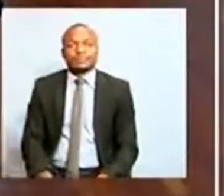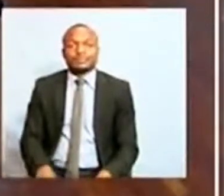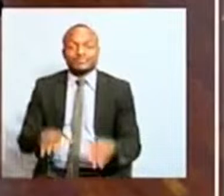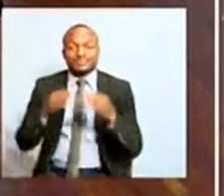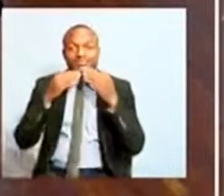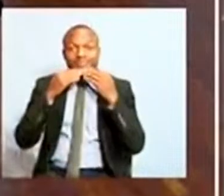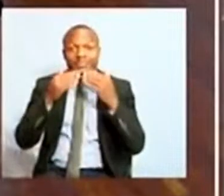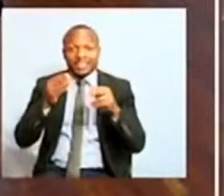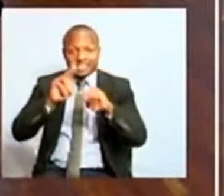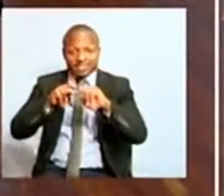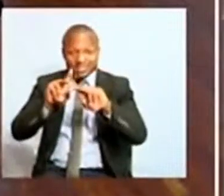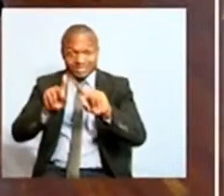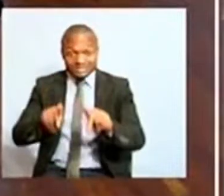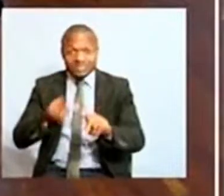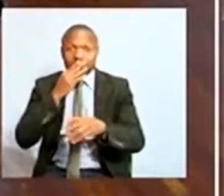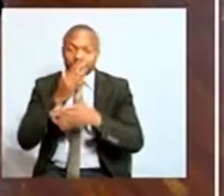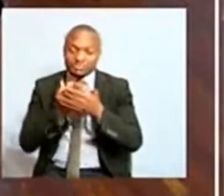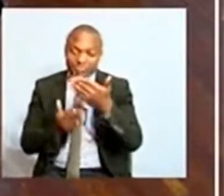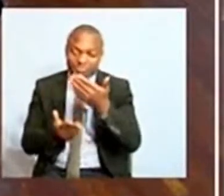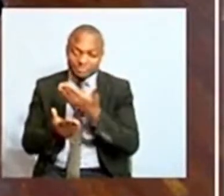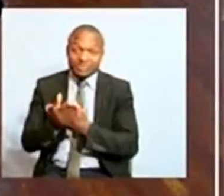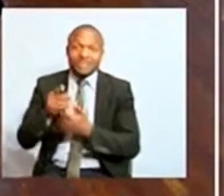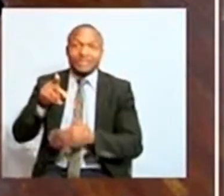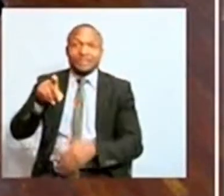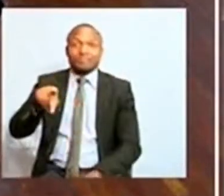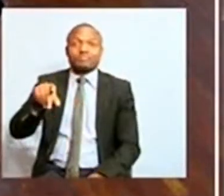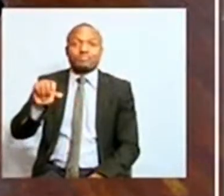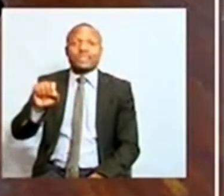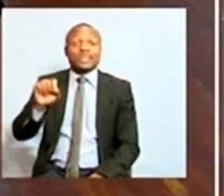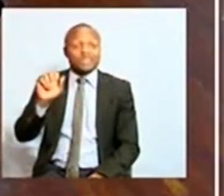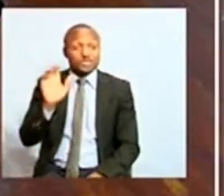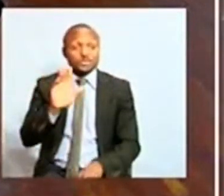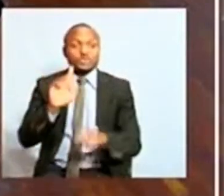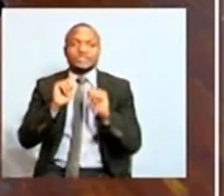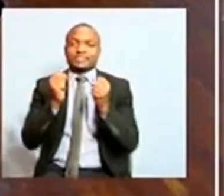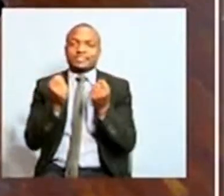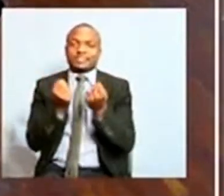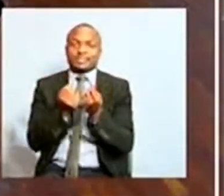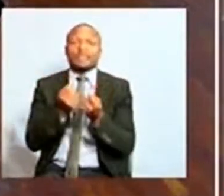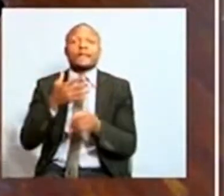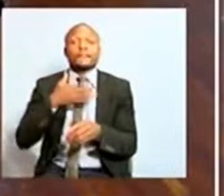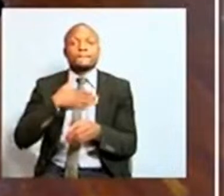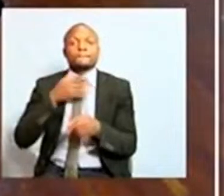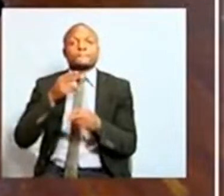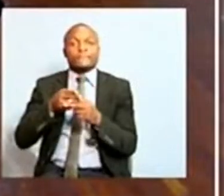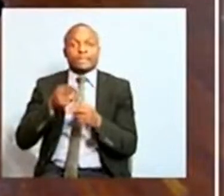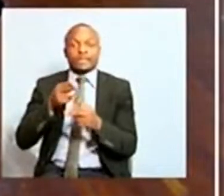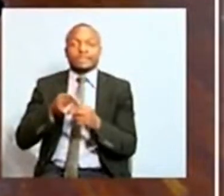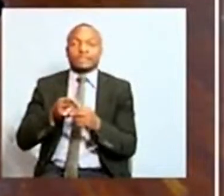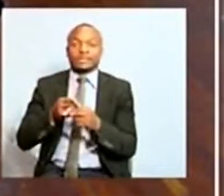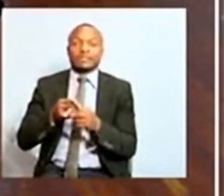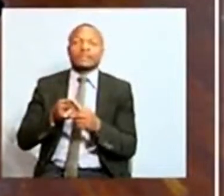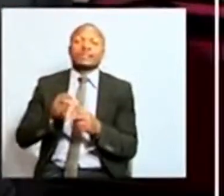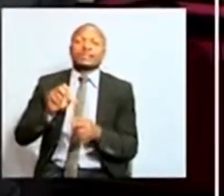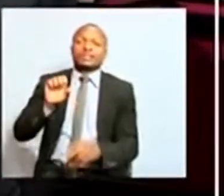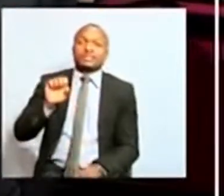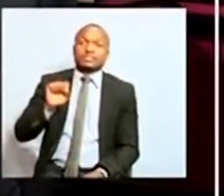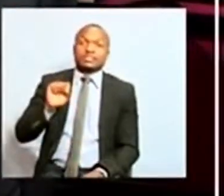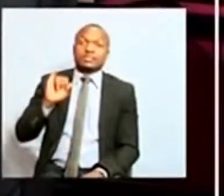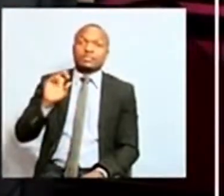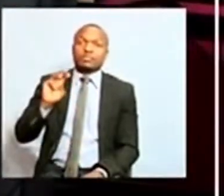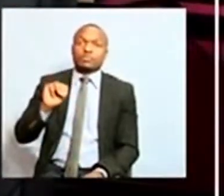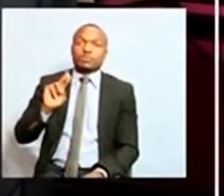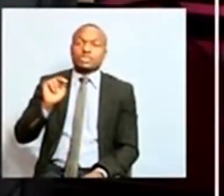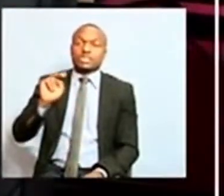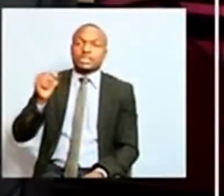Thank you, Chair. Good morning, PS and your team. My name is Tyson Smuzengiri, Member of Parliament for Gwembe